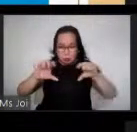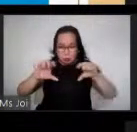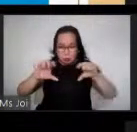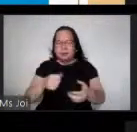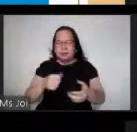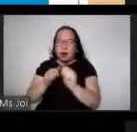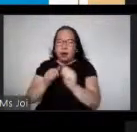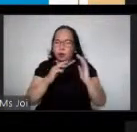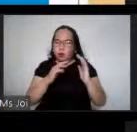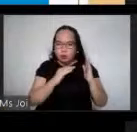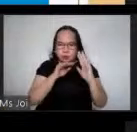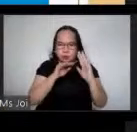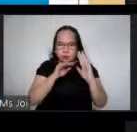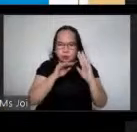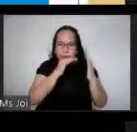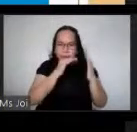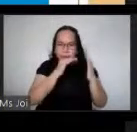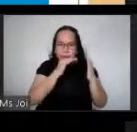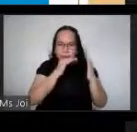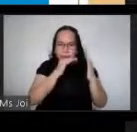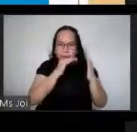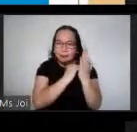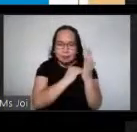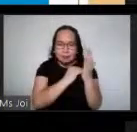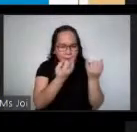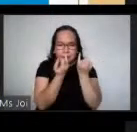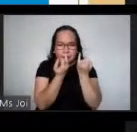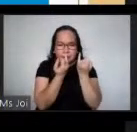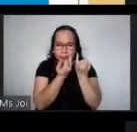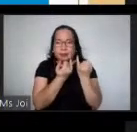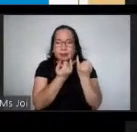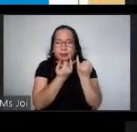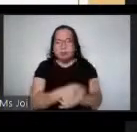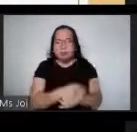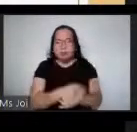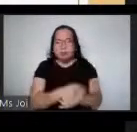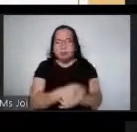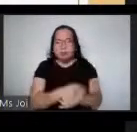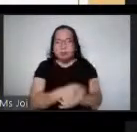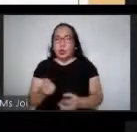Important to make sure the area where safe.